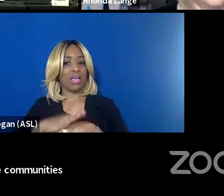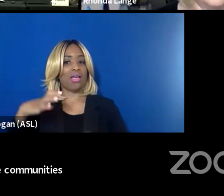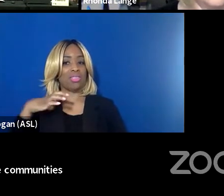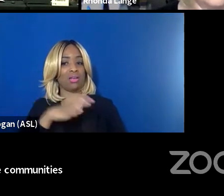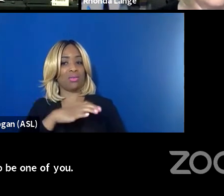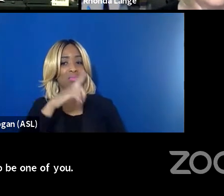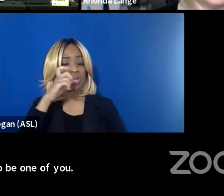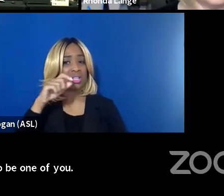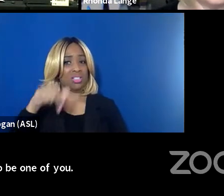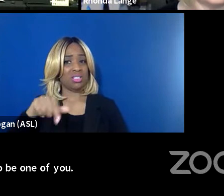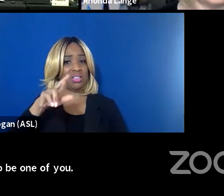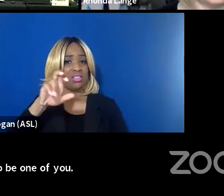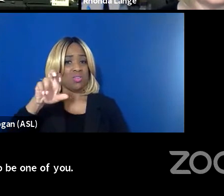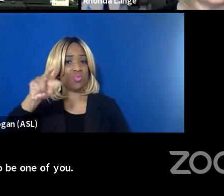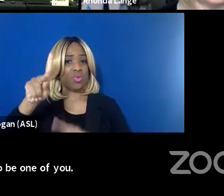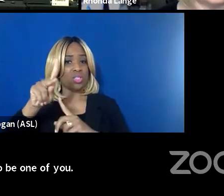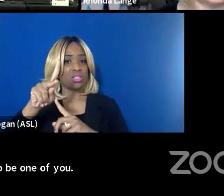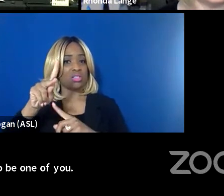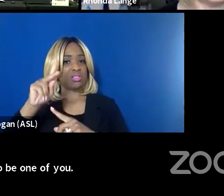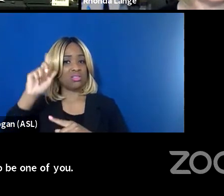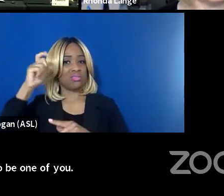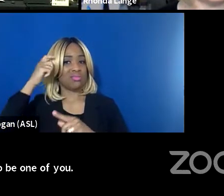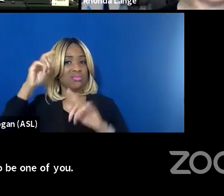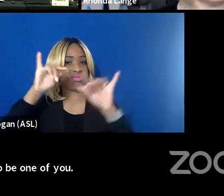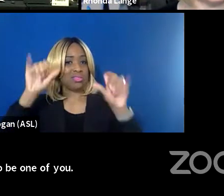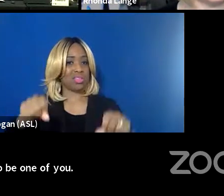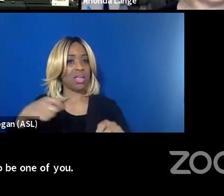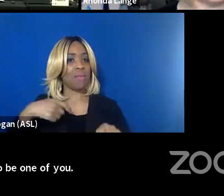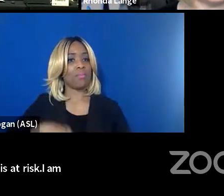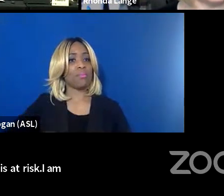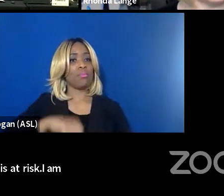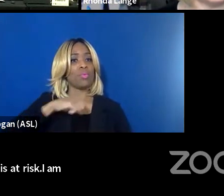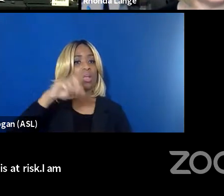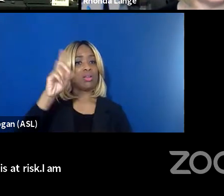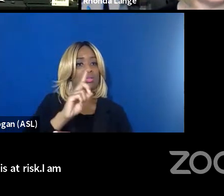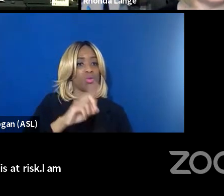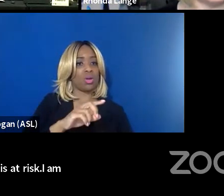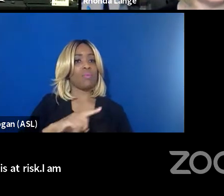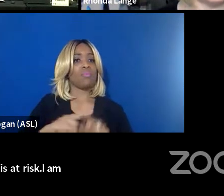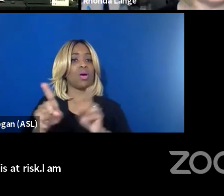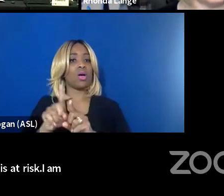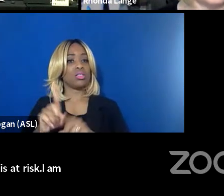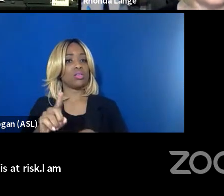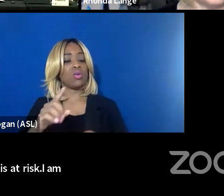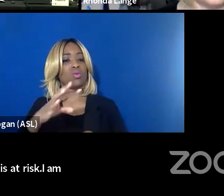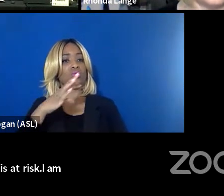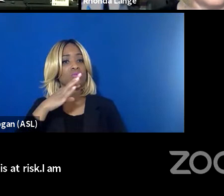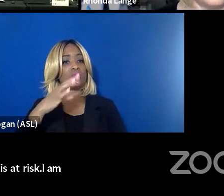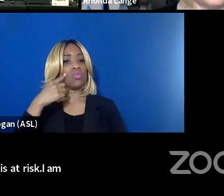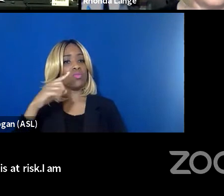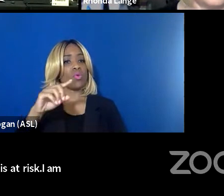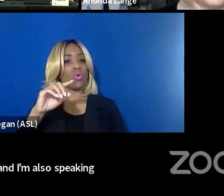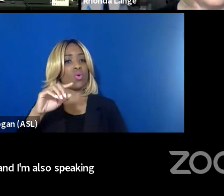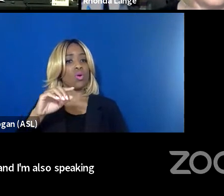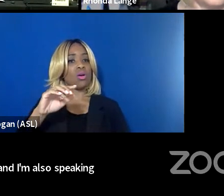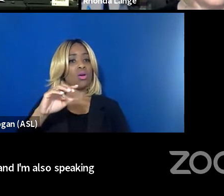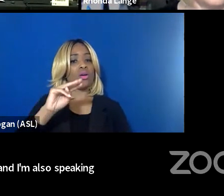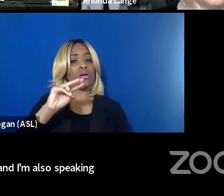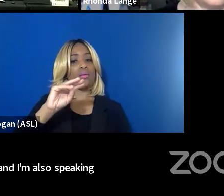risk. I am a proud progressive Democrat, but I am also speaking on behalf of moderate